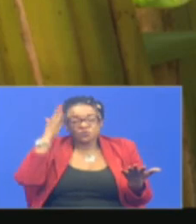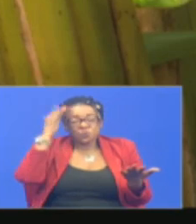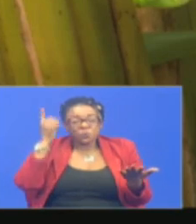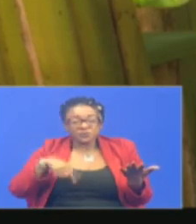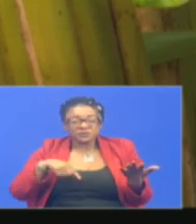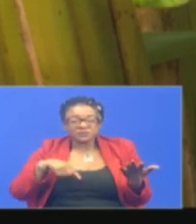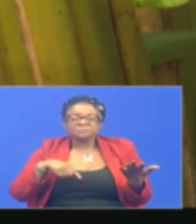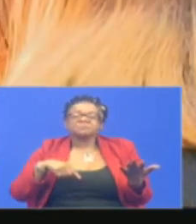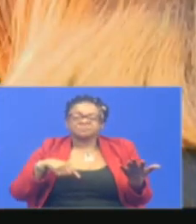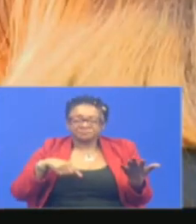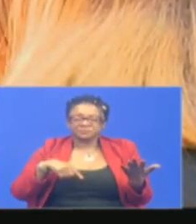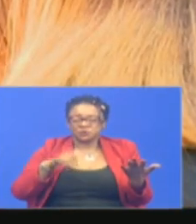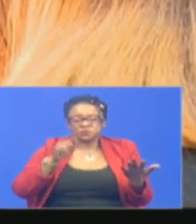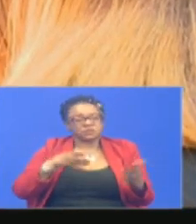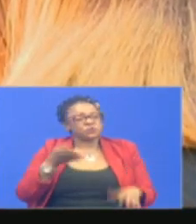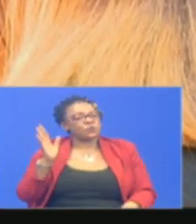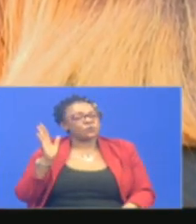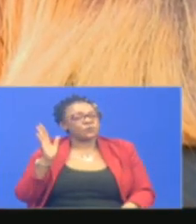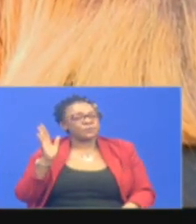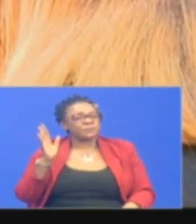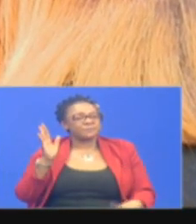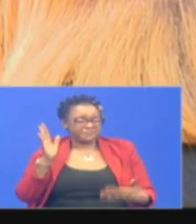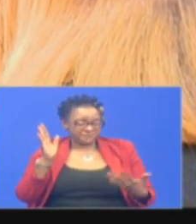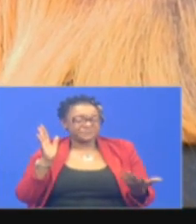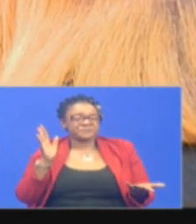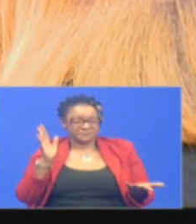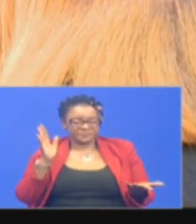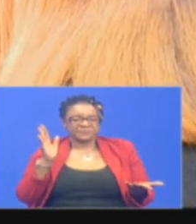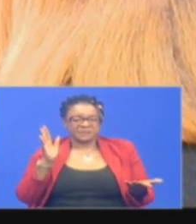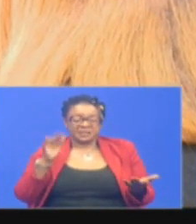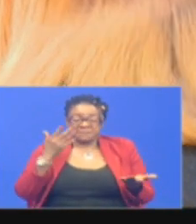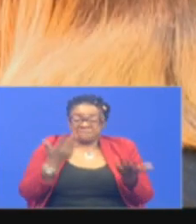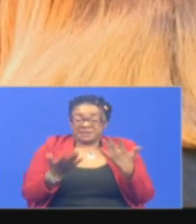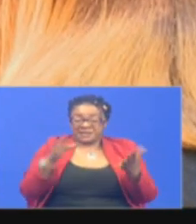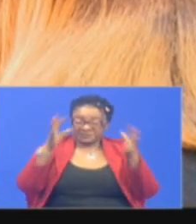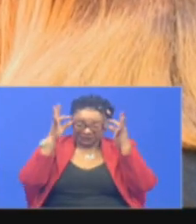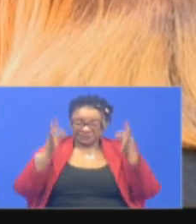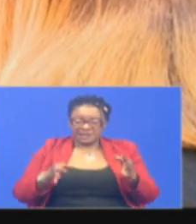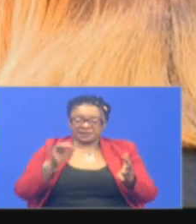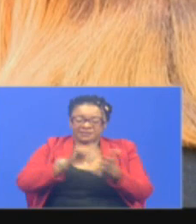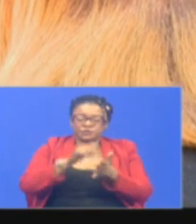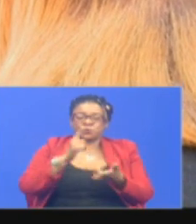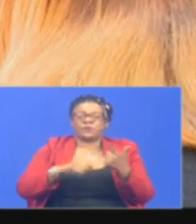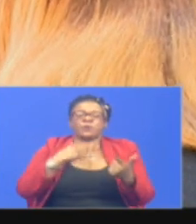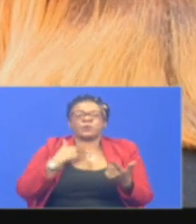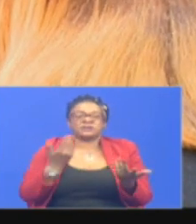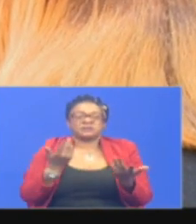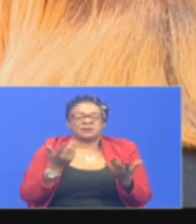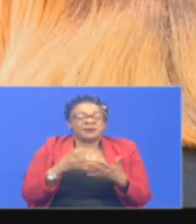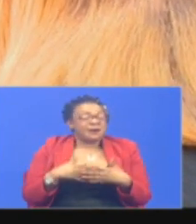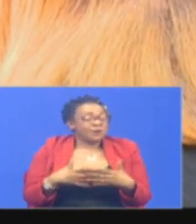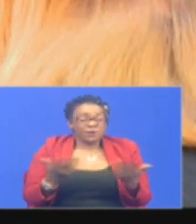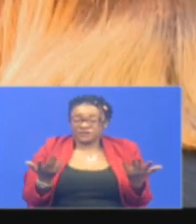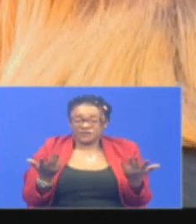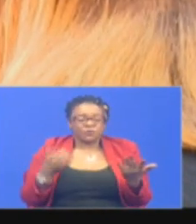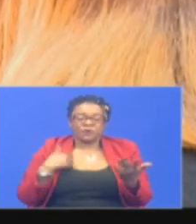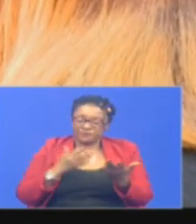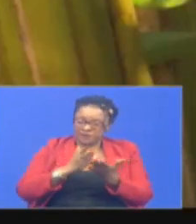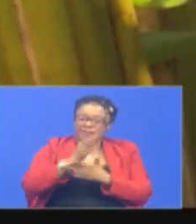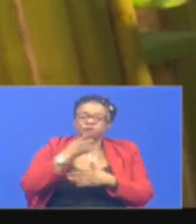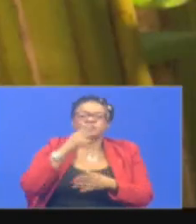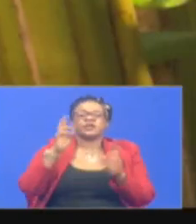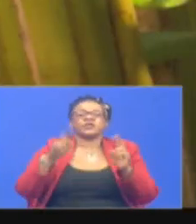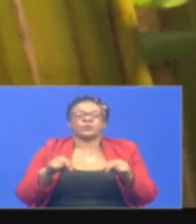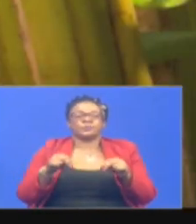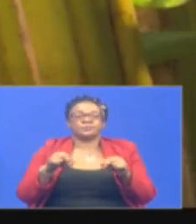imagine you need to go. A plebiscite, they may decide that is what they want. However, we have the right to say no.